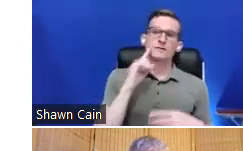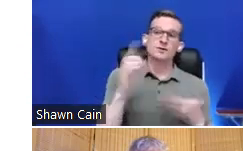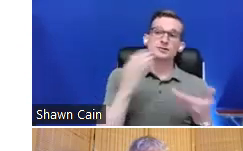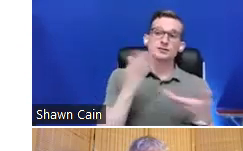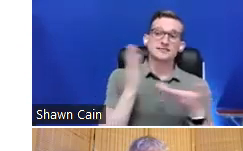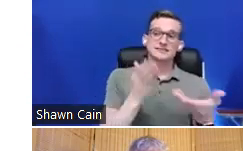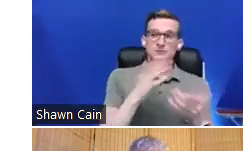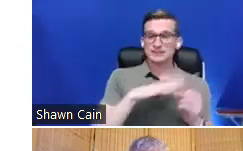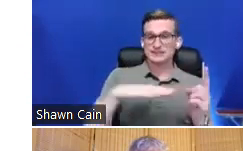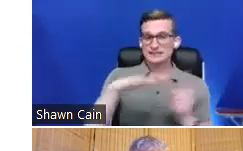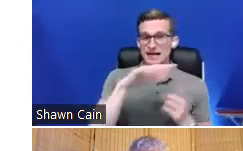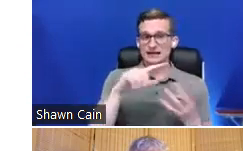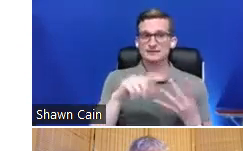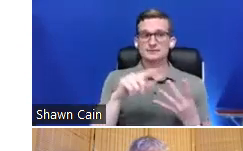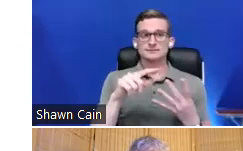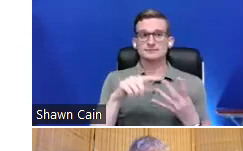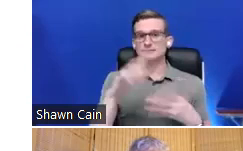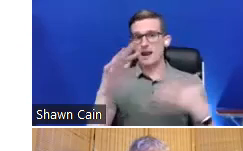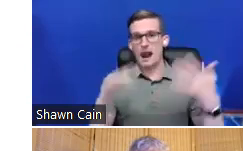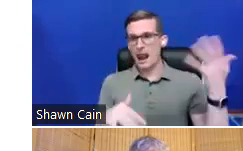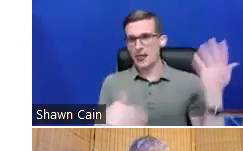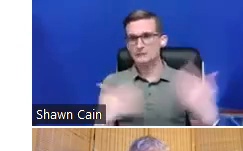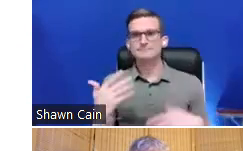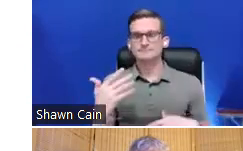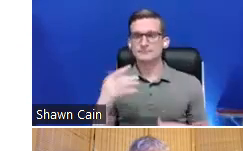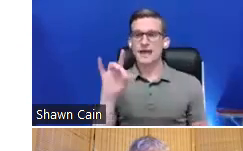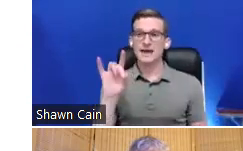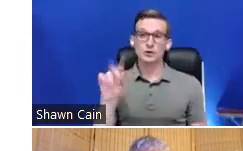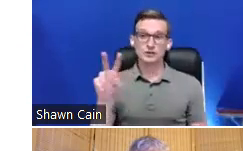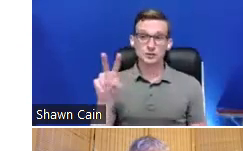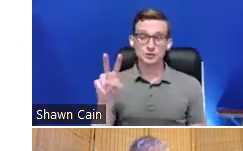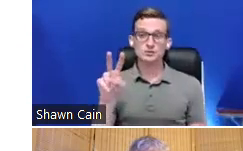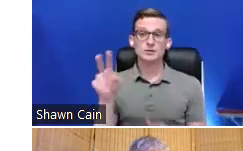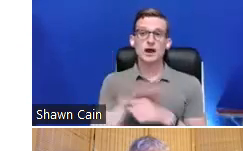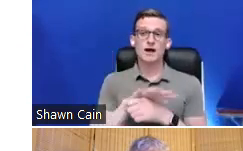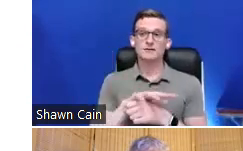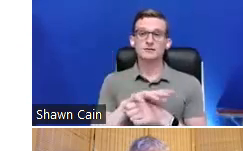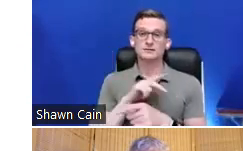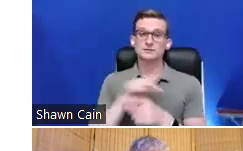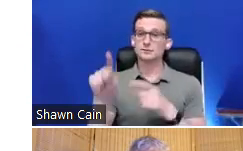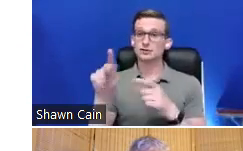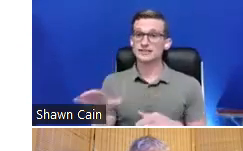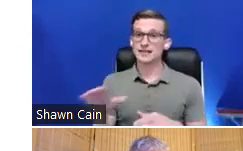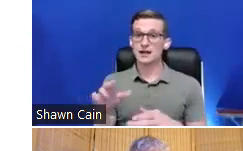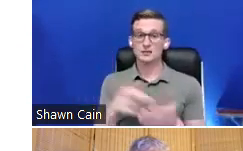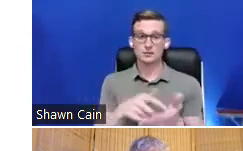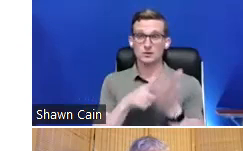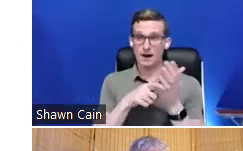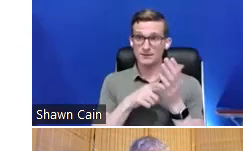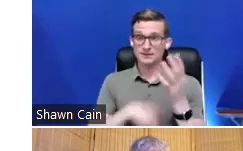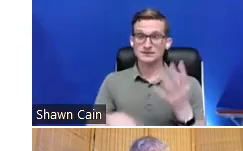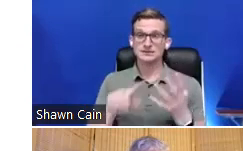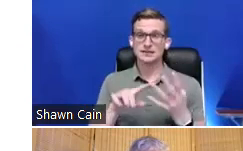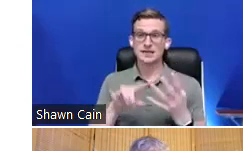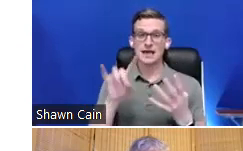8 point whatever number we're looking at, and point 2 is going to cover personnel requirements. 8 point that number,